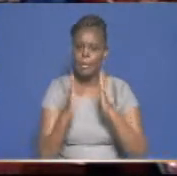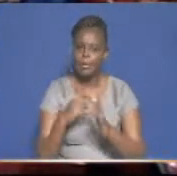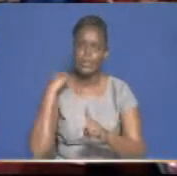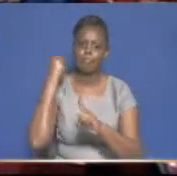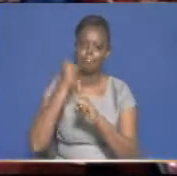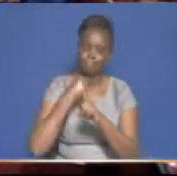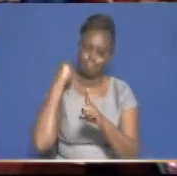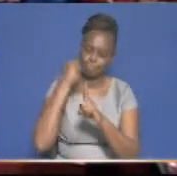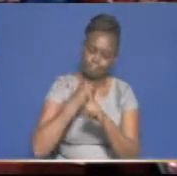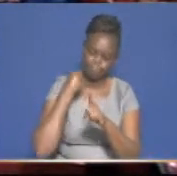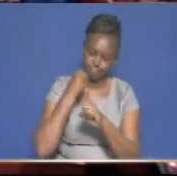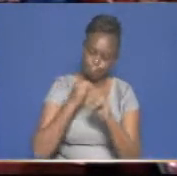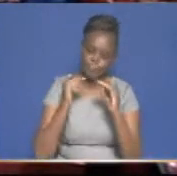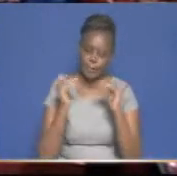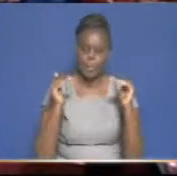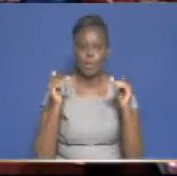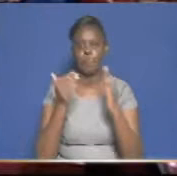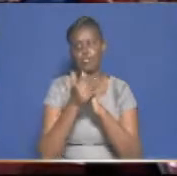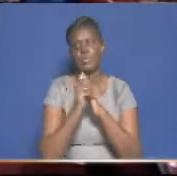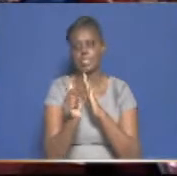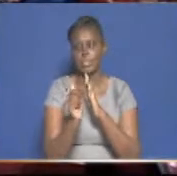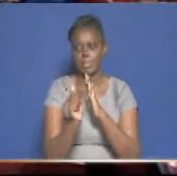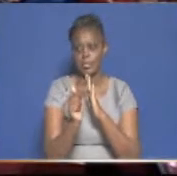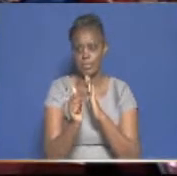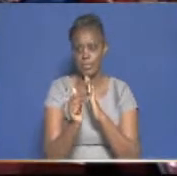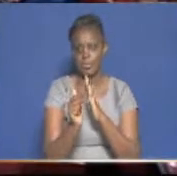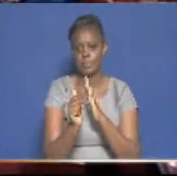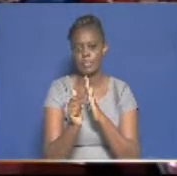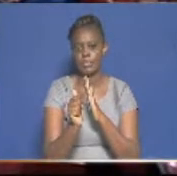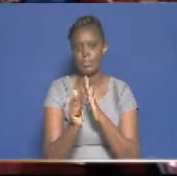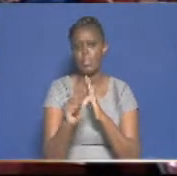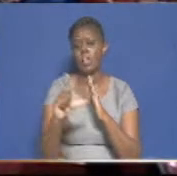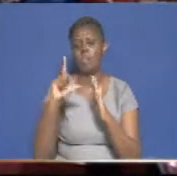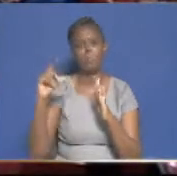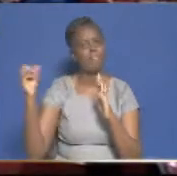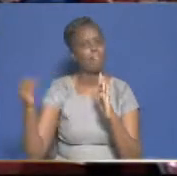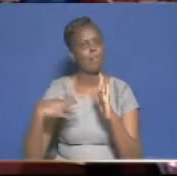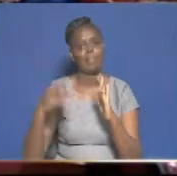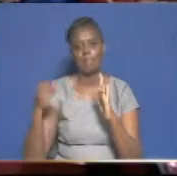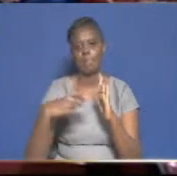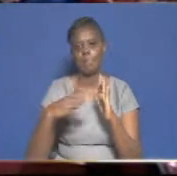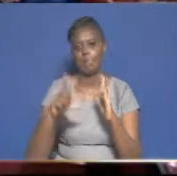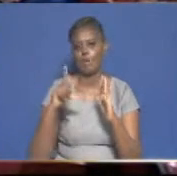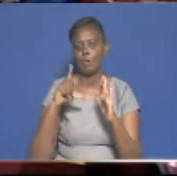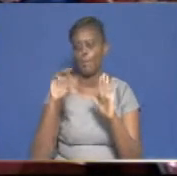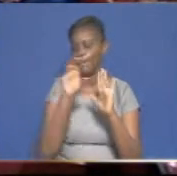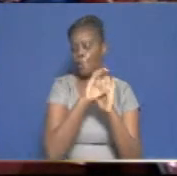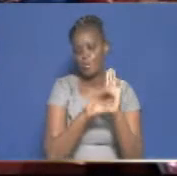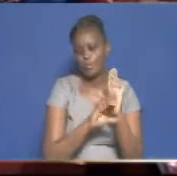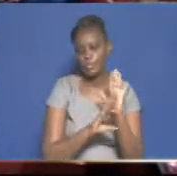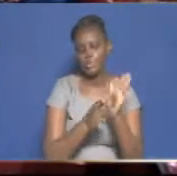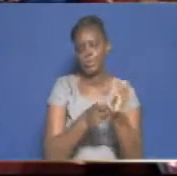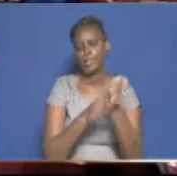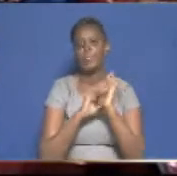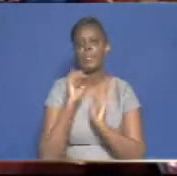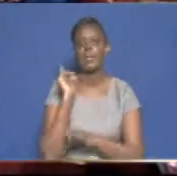demands some level of skills. Mr. Speaker, sir, the law is very clear. Even in the Constitution, it's required that the President, the